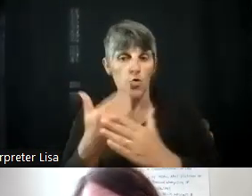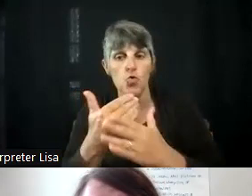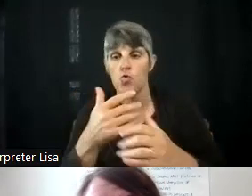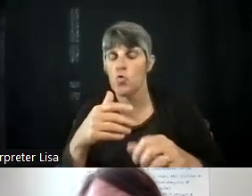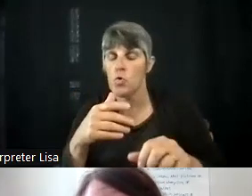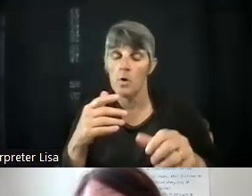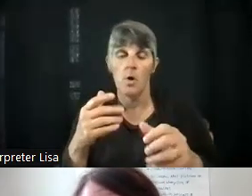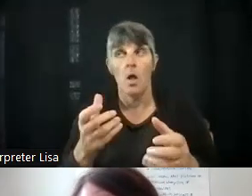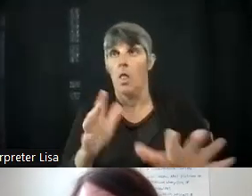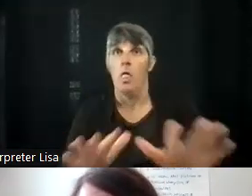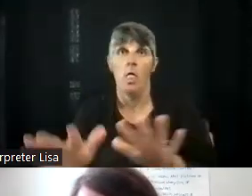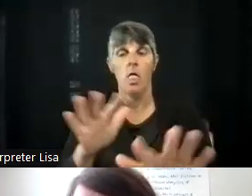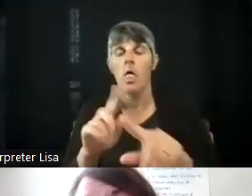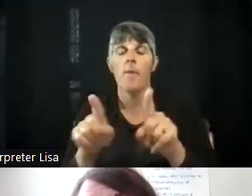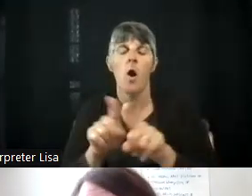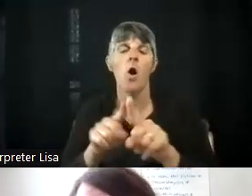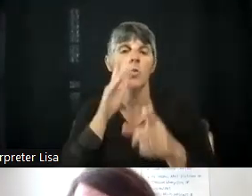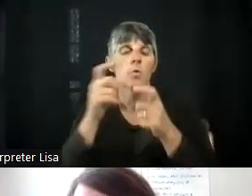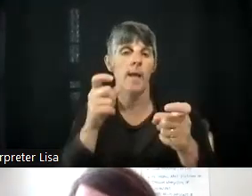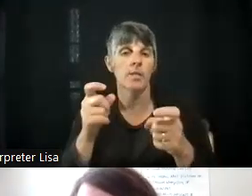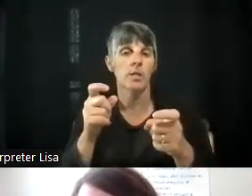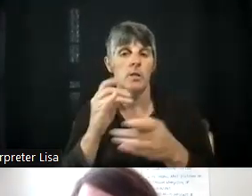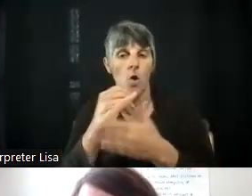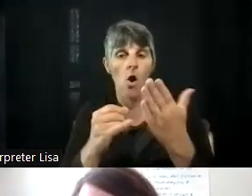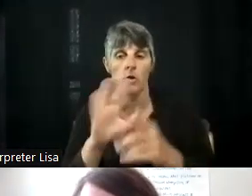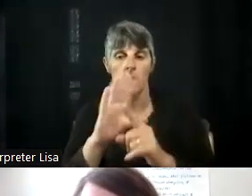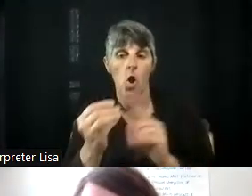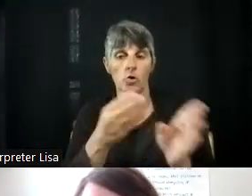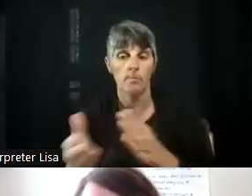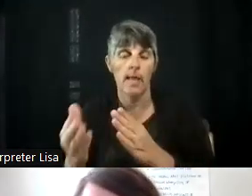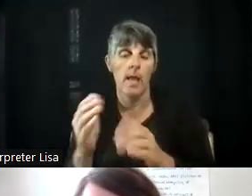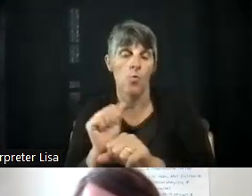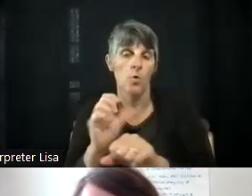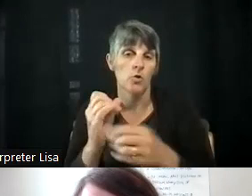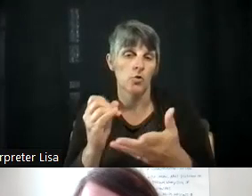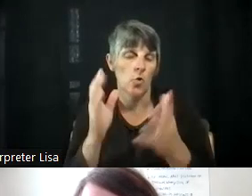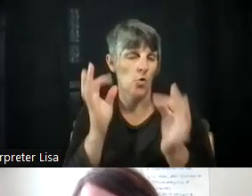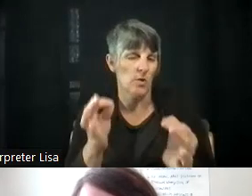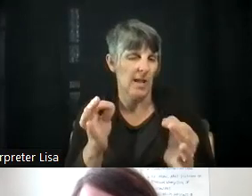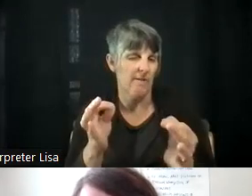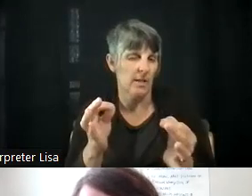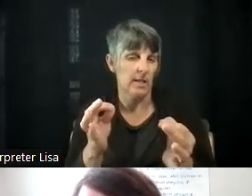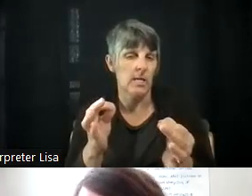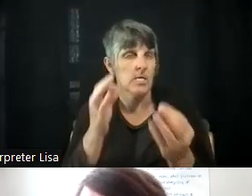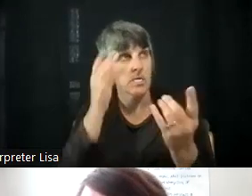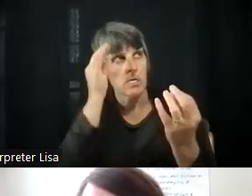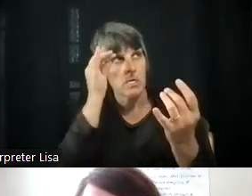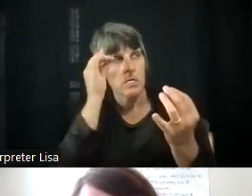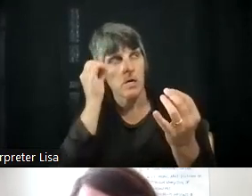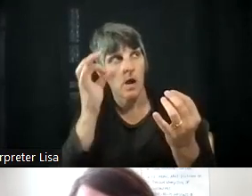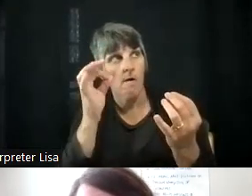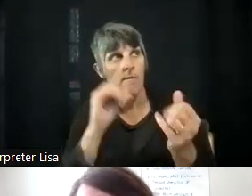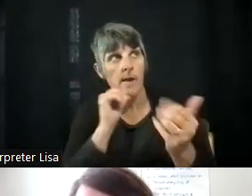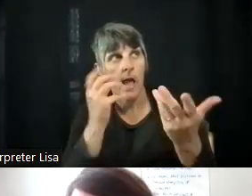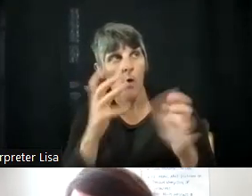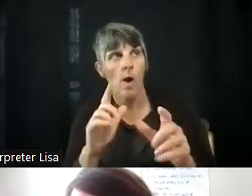a lot, but we're also going to be managing the arts and culture plan work. So we're cognizant of not